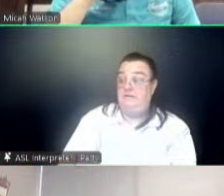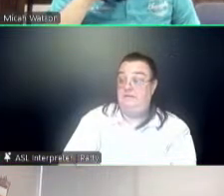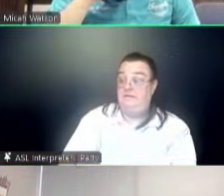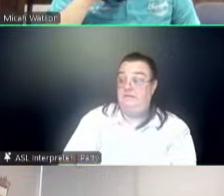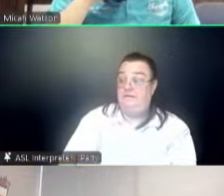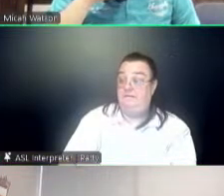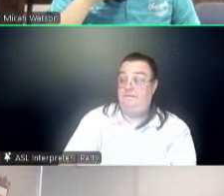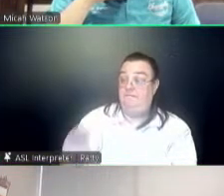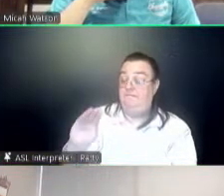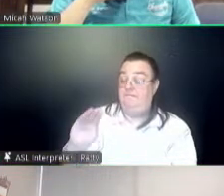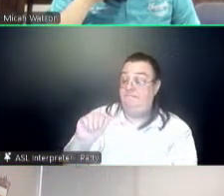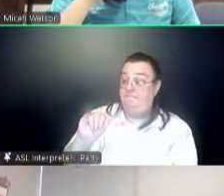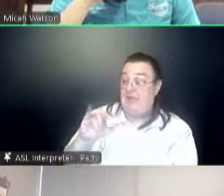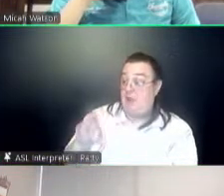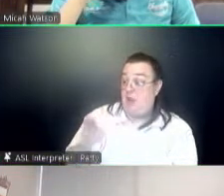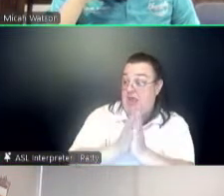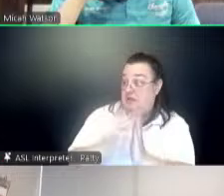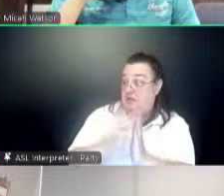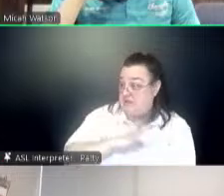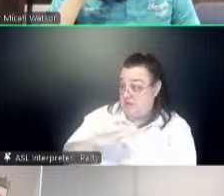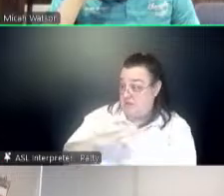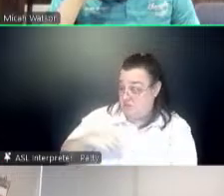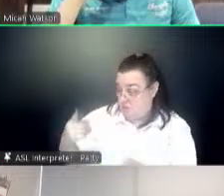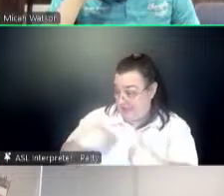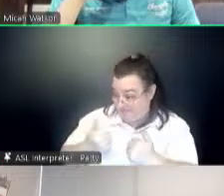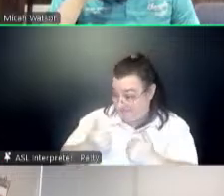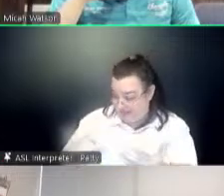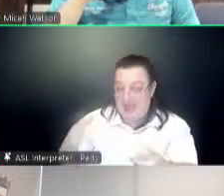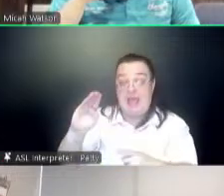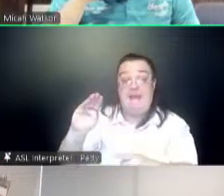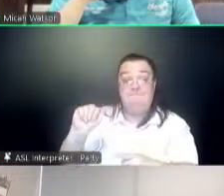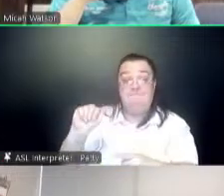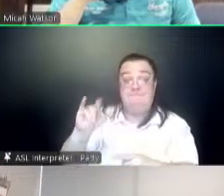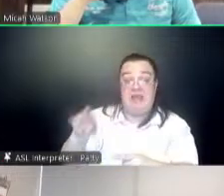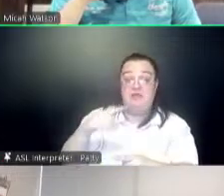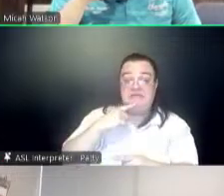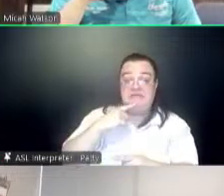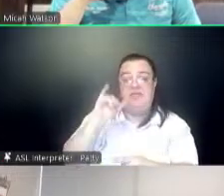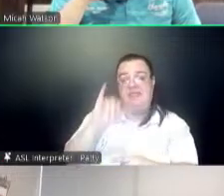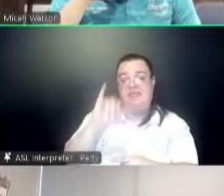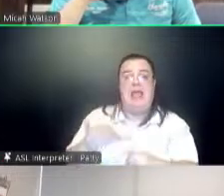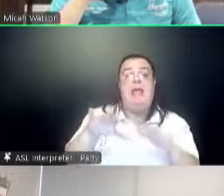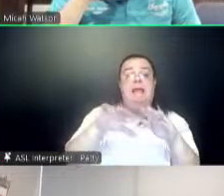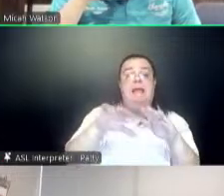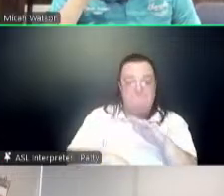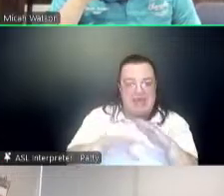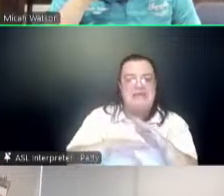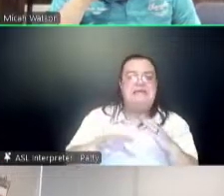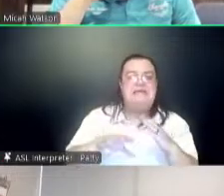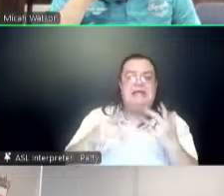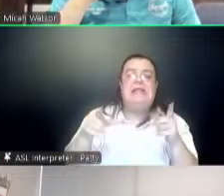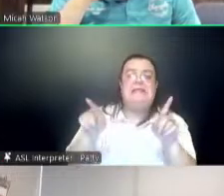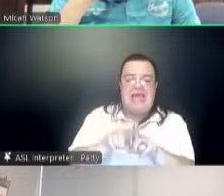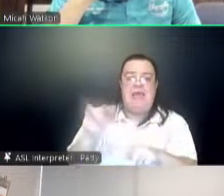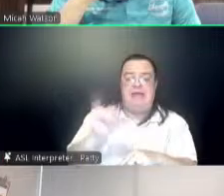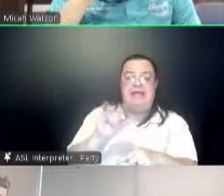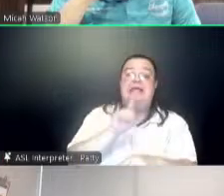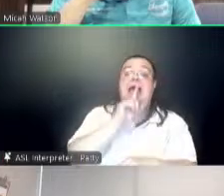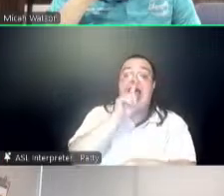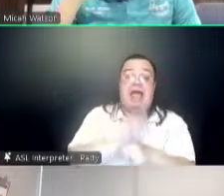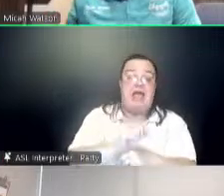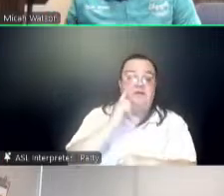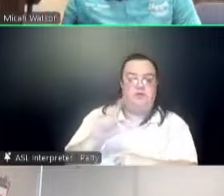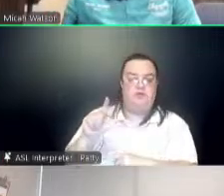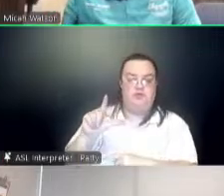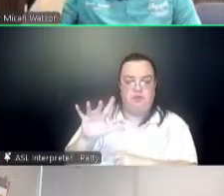I mean, I will just say this is basically exactly the same as the actuals for 25. I know it's a